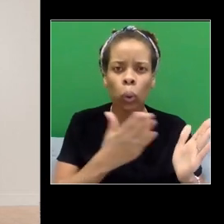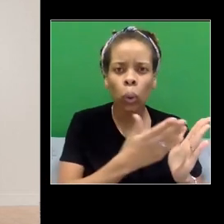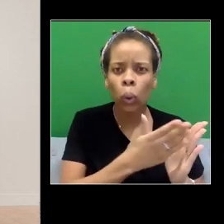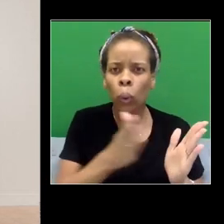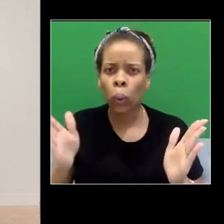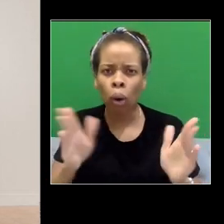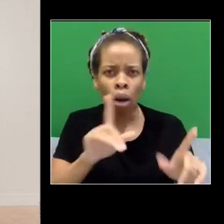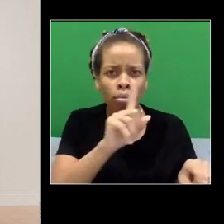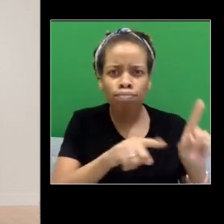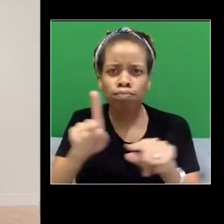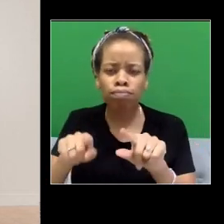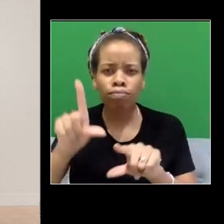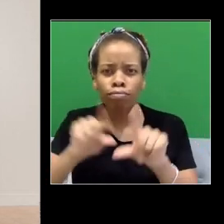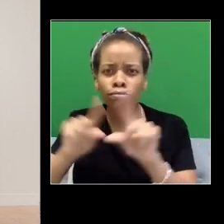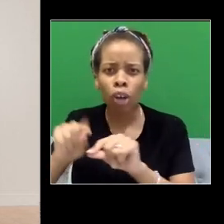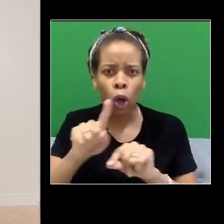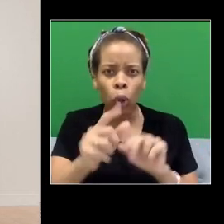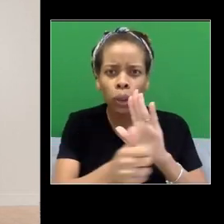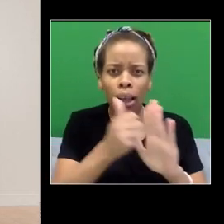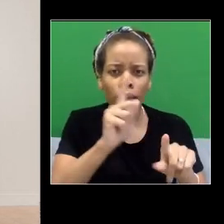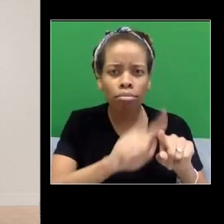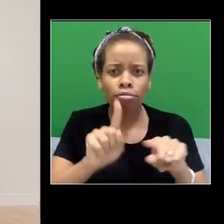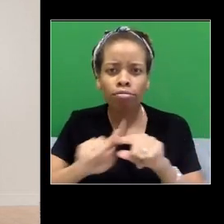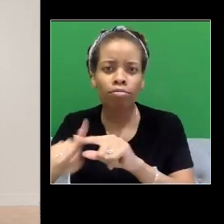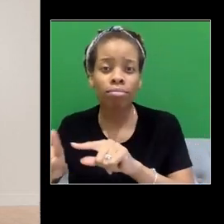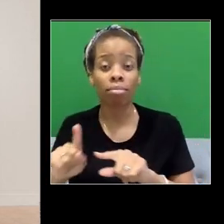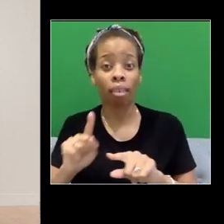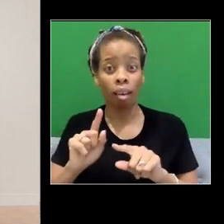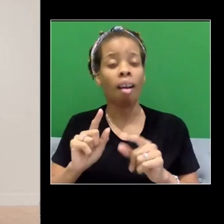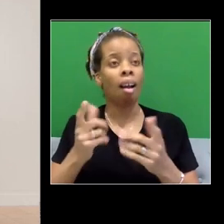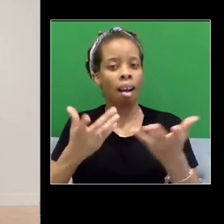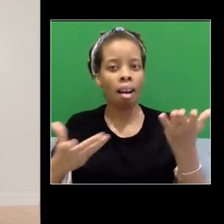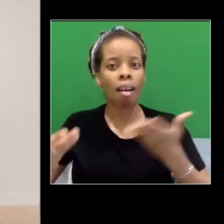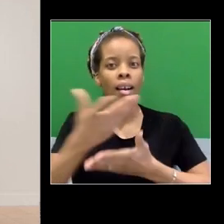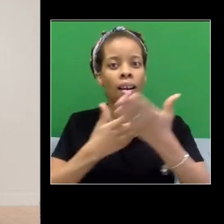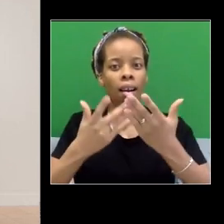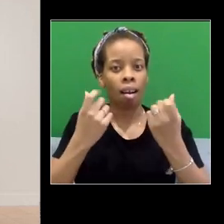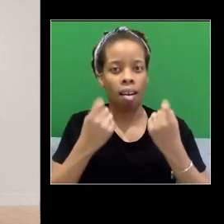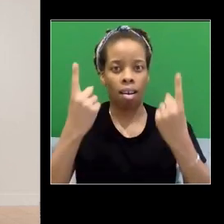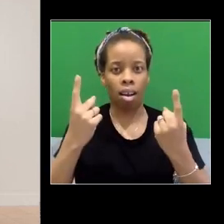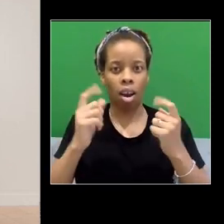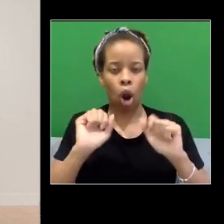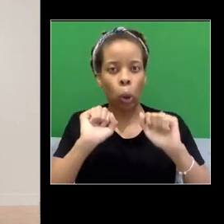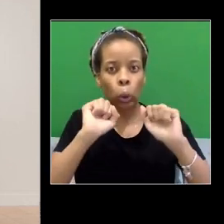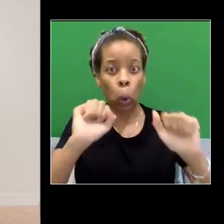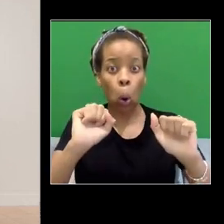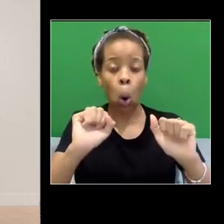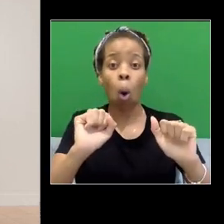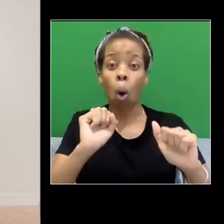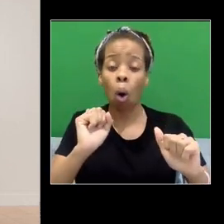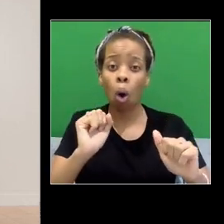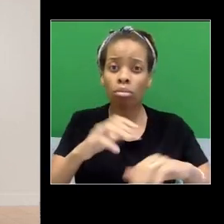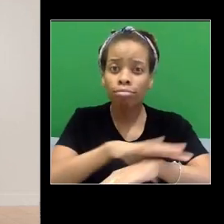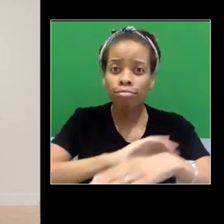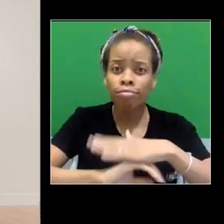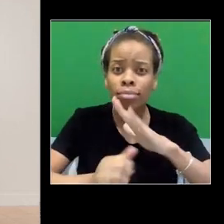and understand your practice within this larger conversation of image making and images that live in the